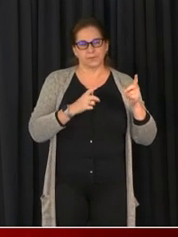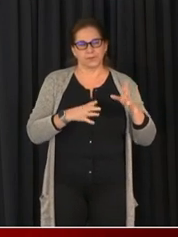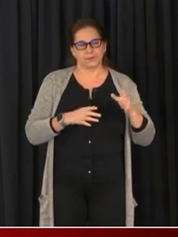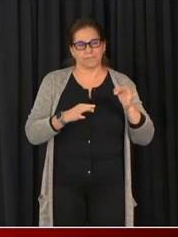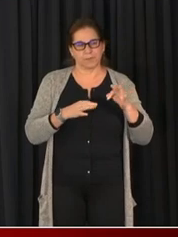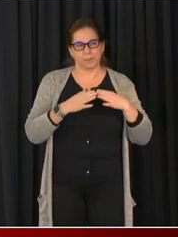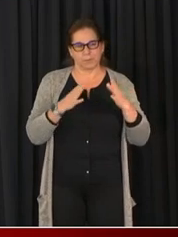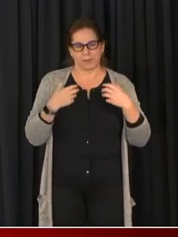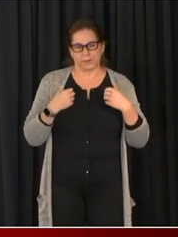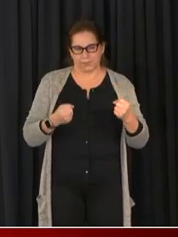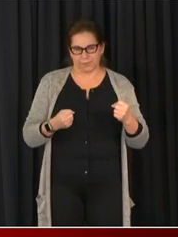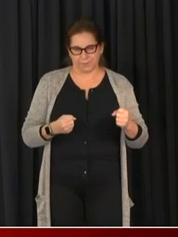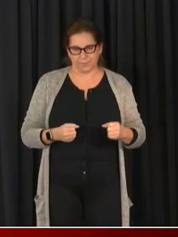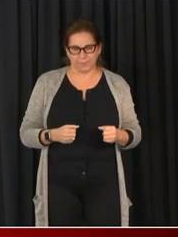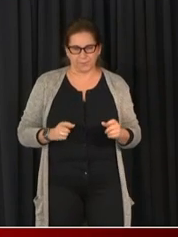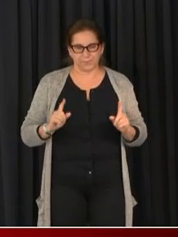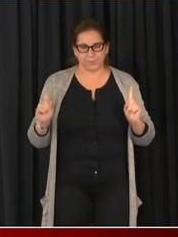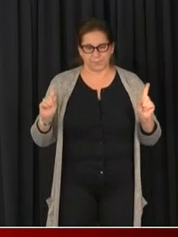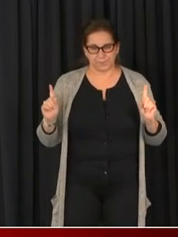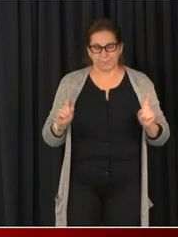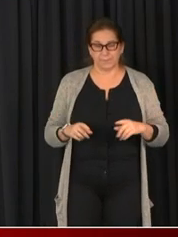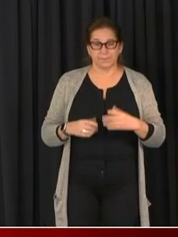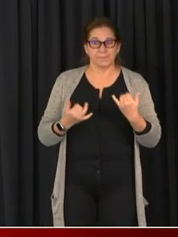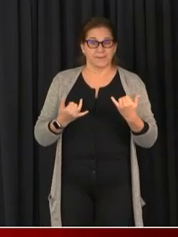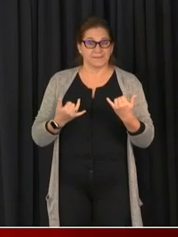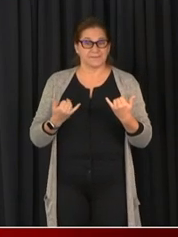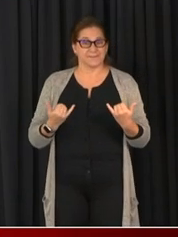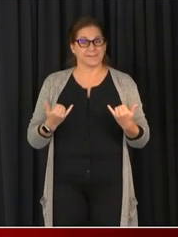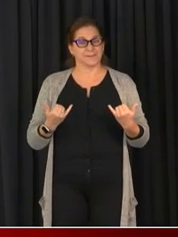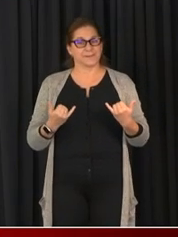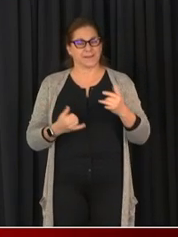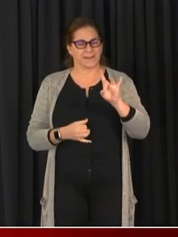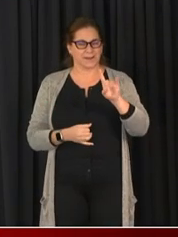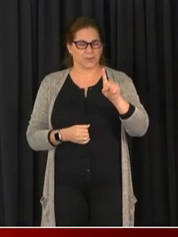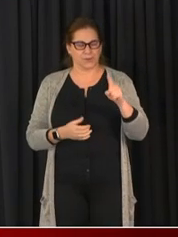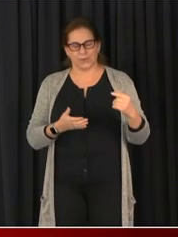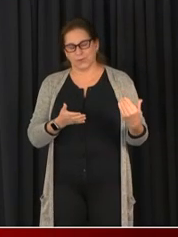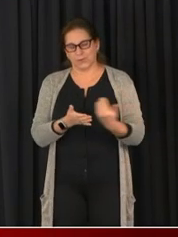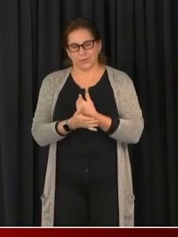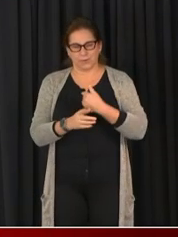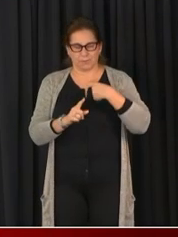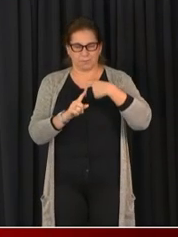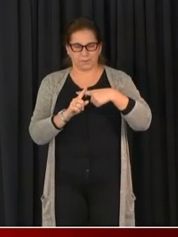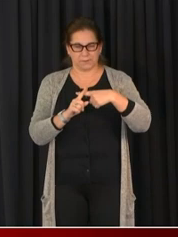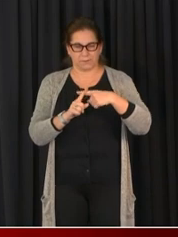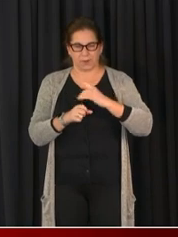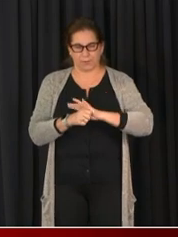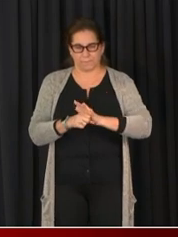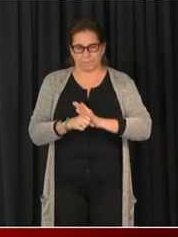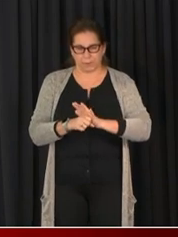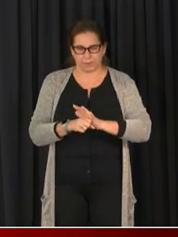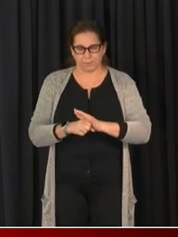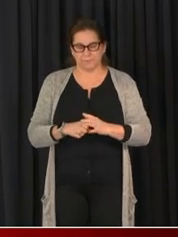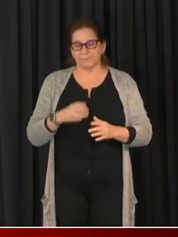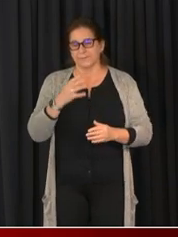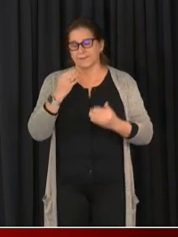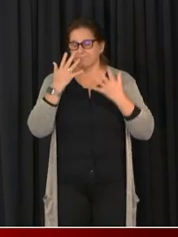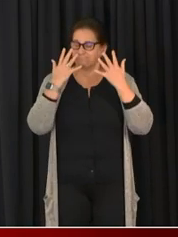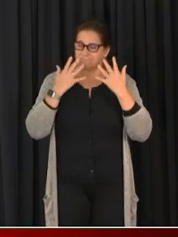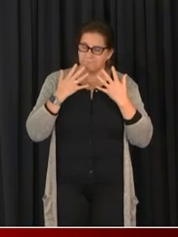COVID in the community, in our community, and sadly, 3 Washingtonians have succumbed to the